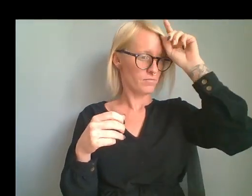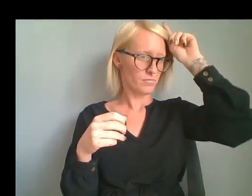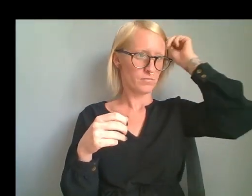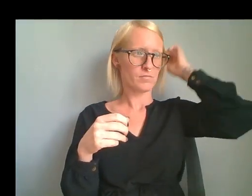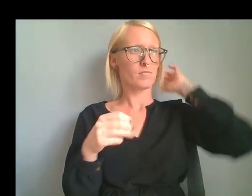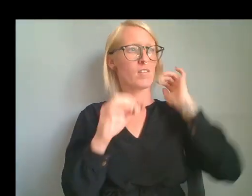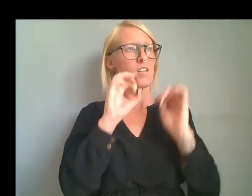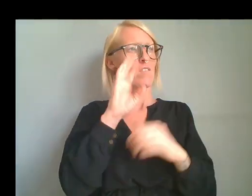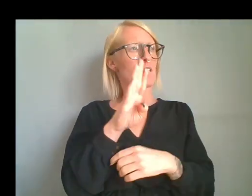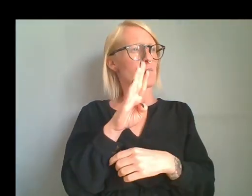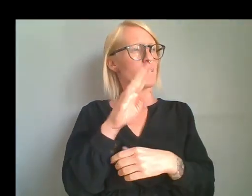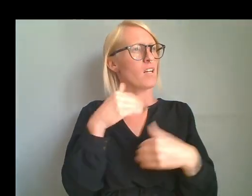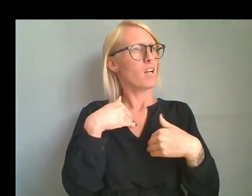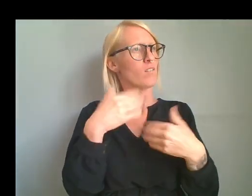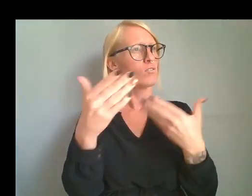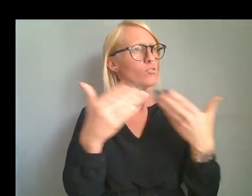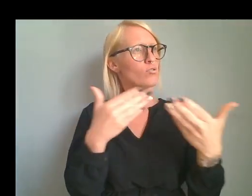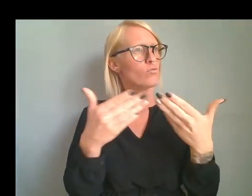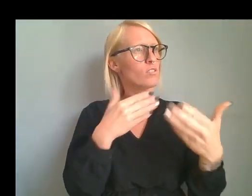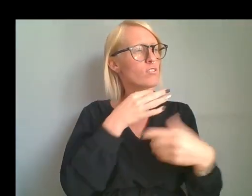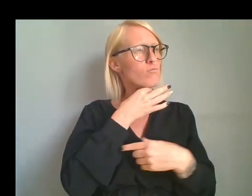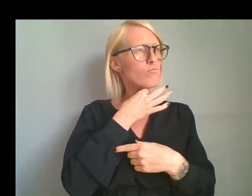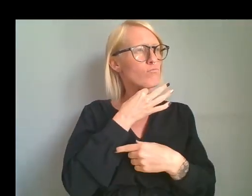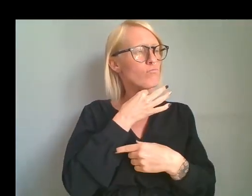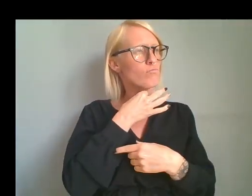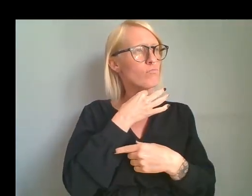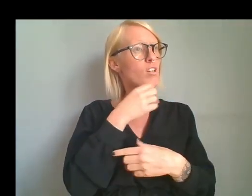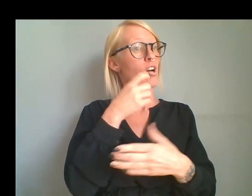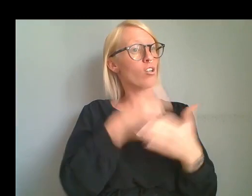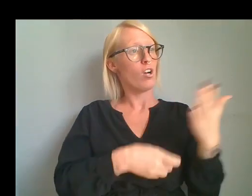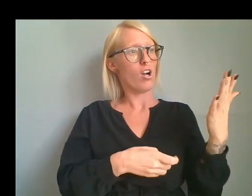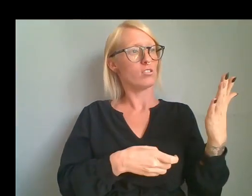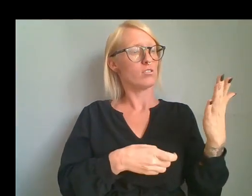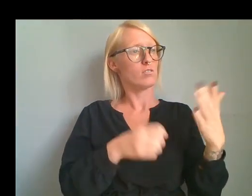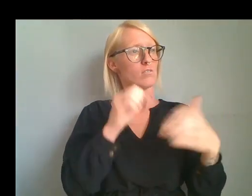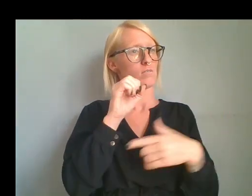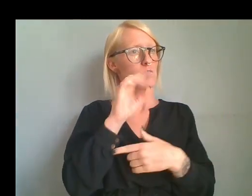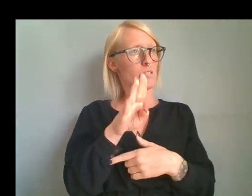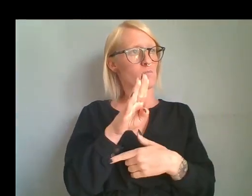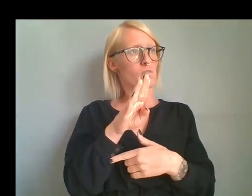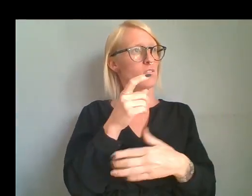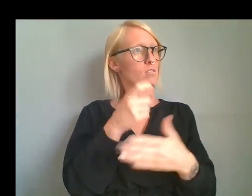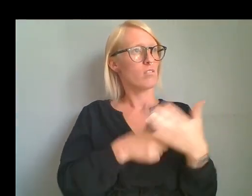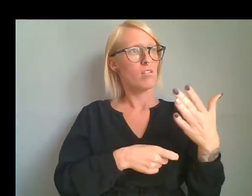have a service at a cost for